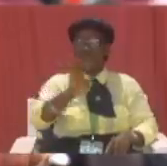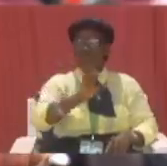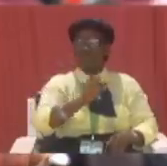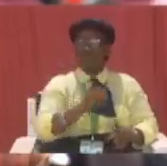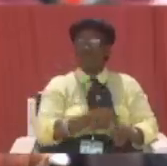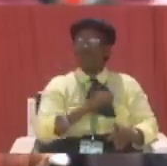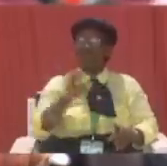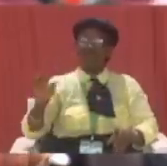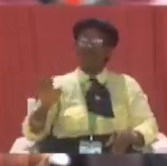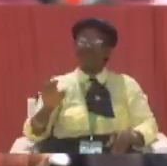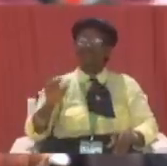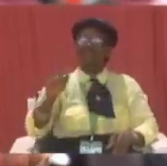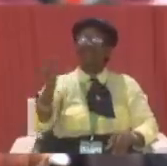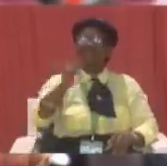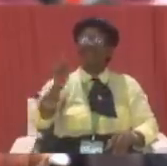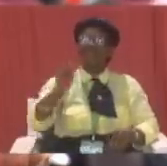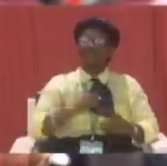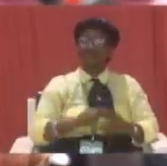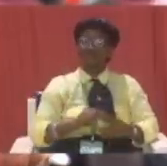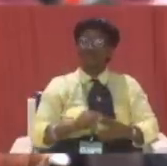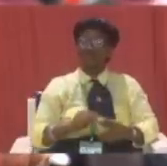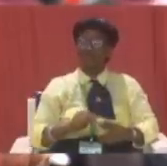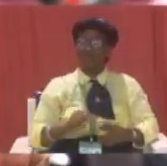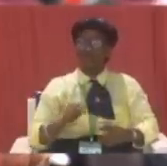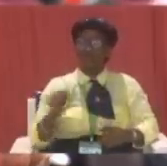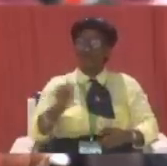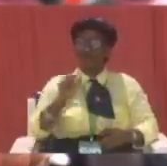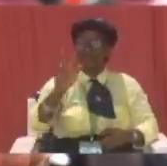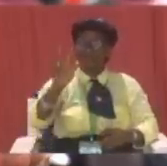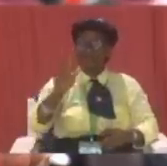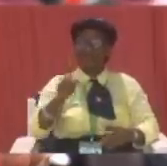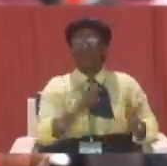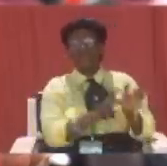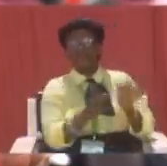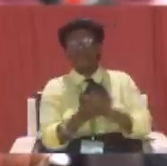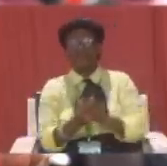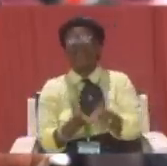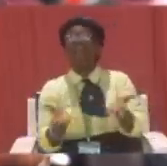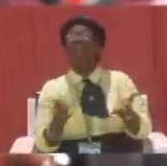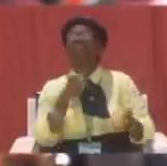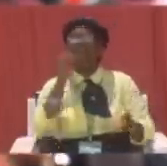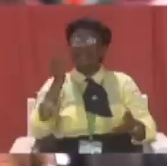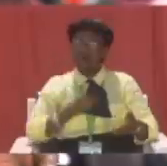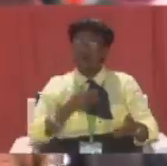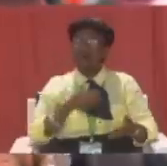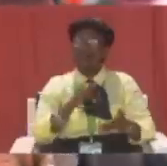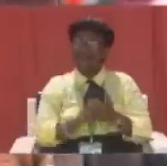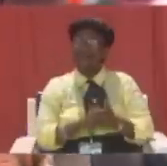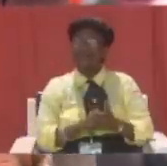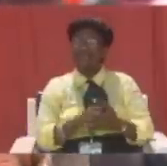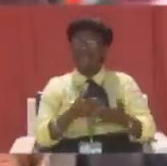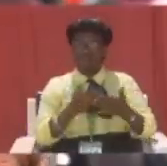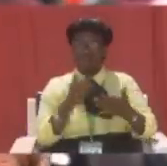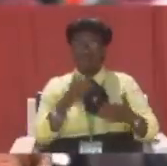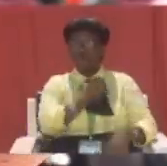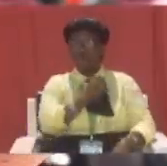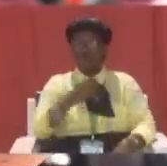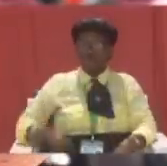13. The Bible tells us that before Jacob was born,